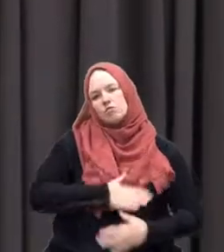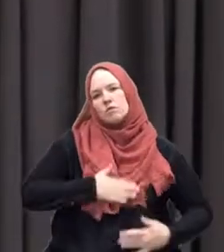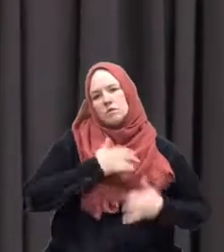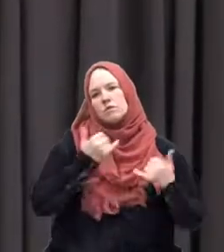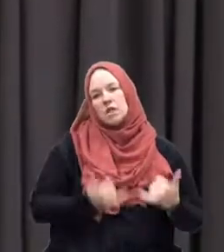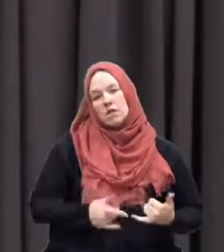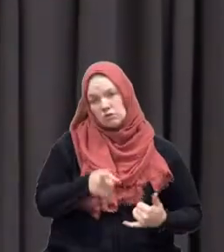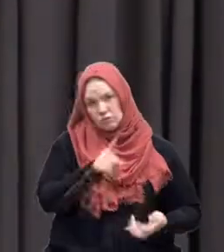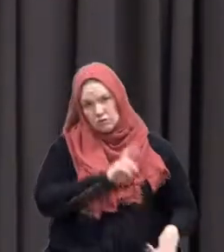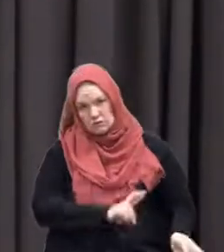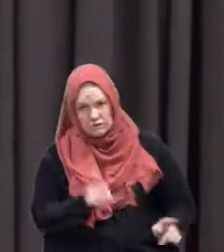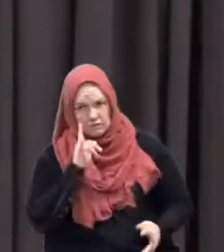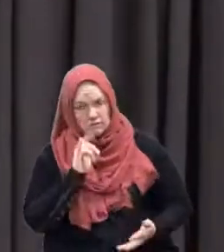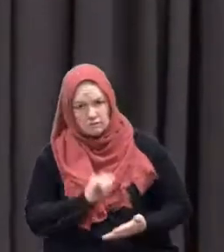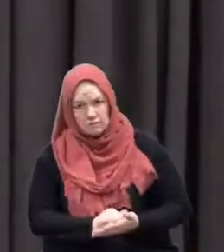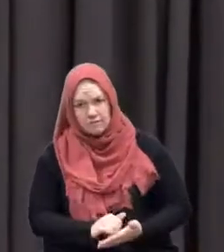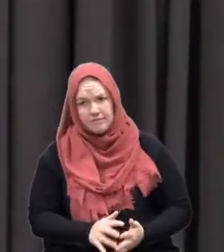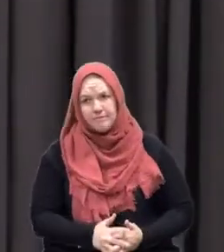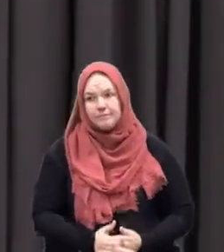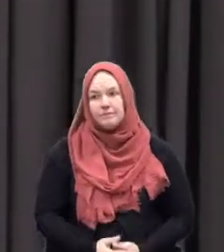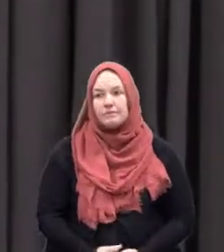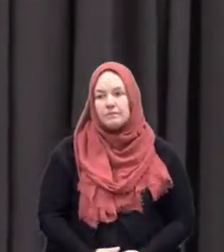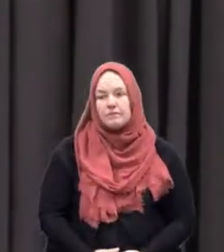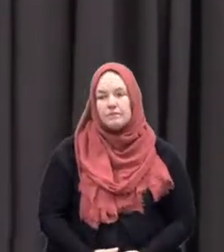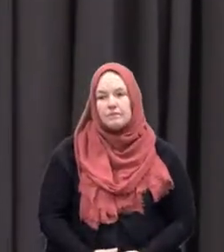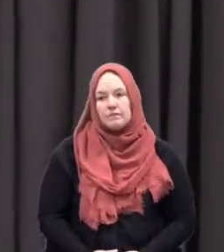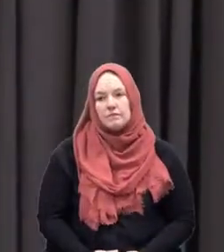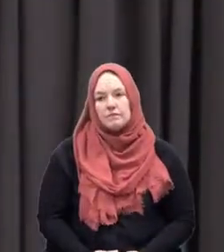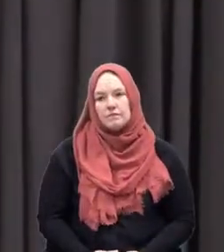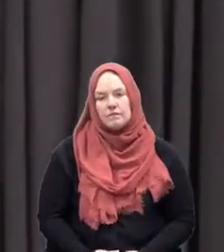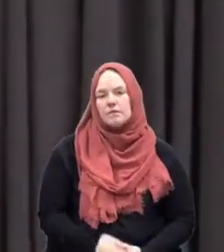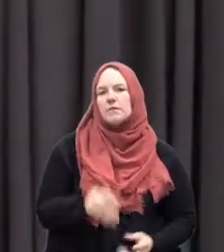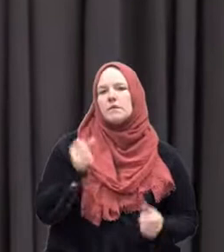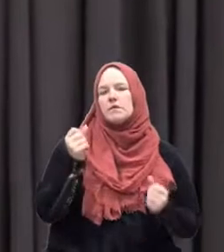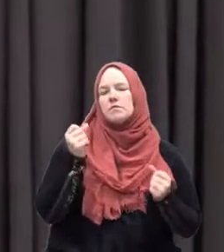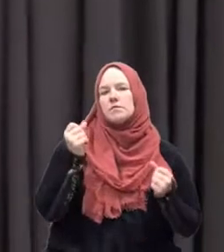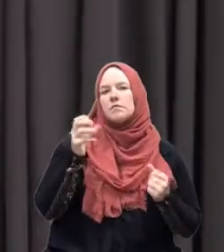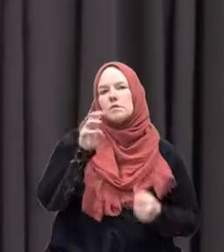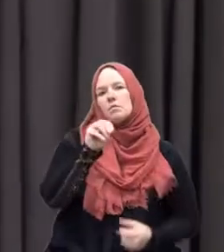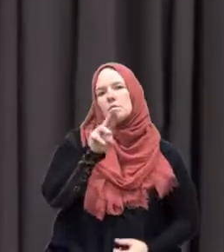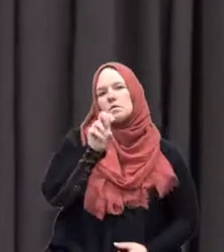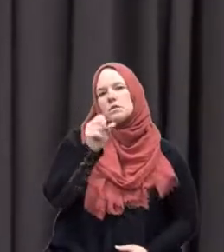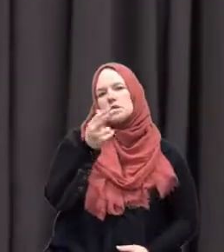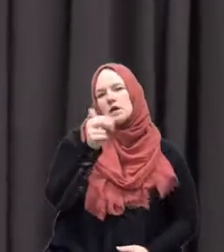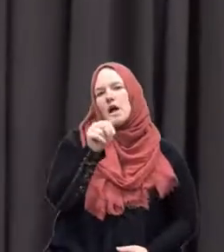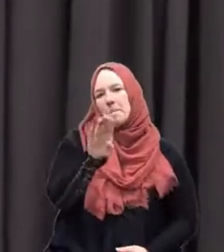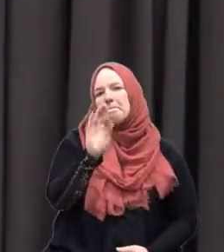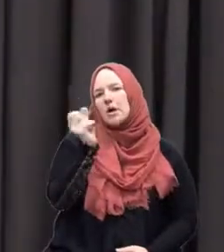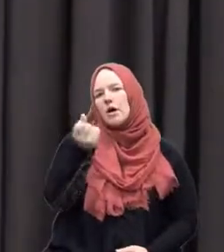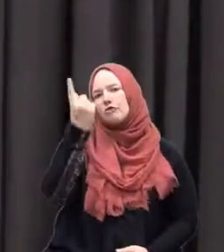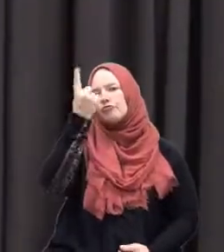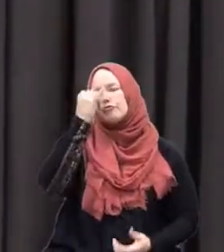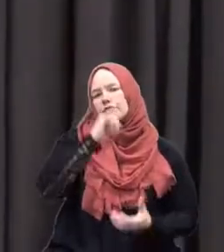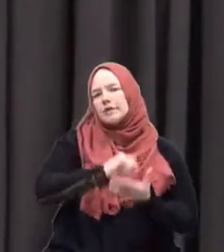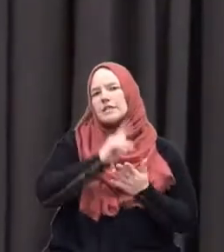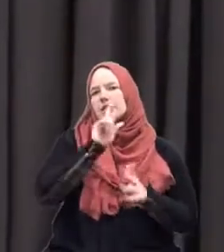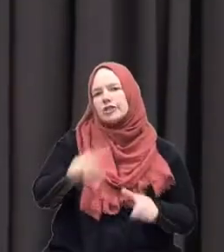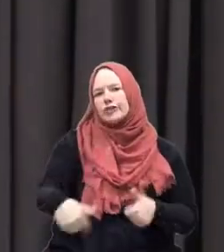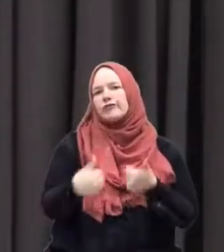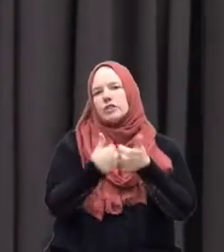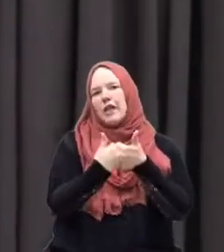everything you're enjoying now. Are you ready? And Mus'ab understood that this is a